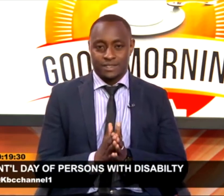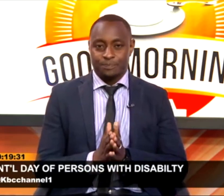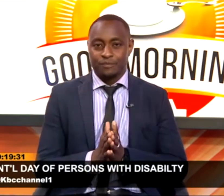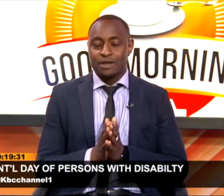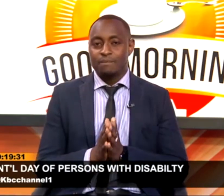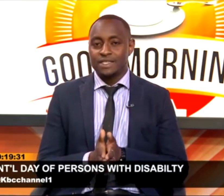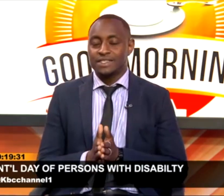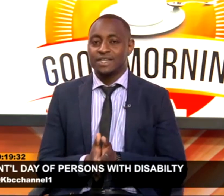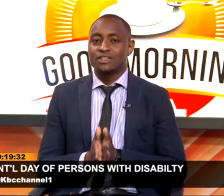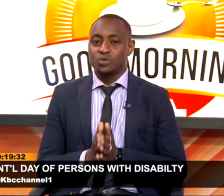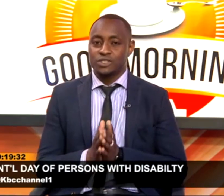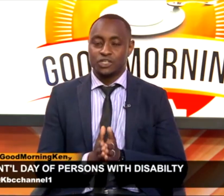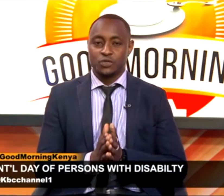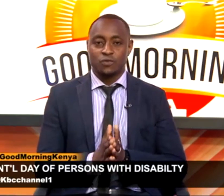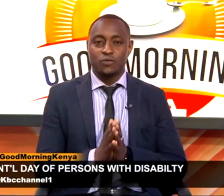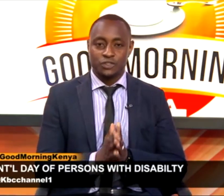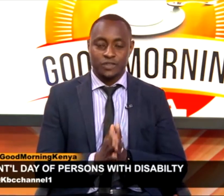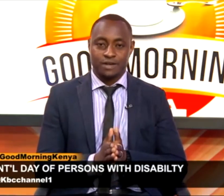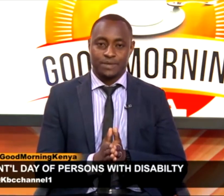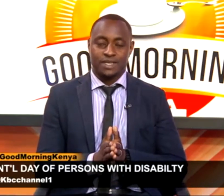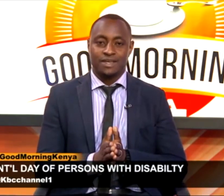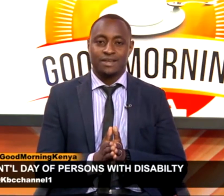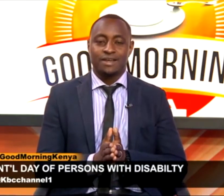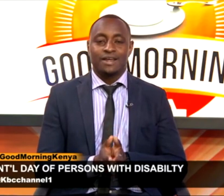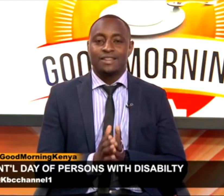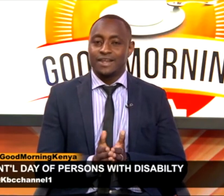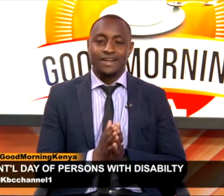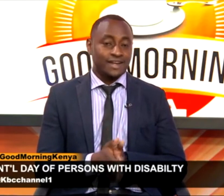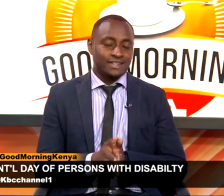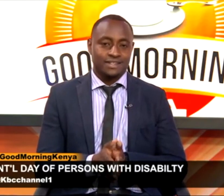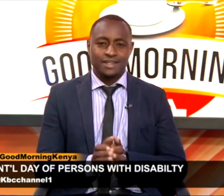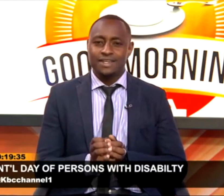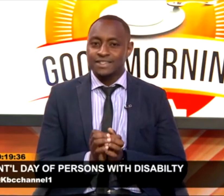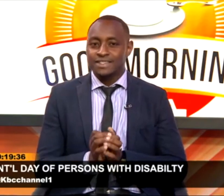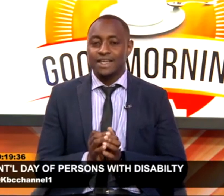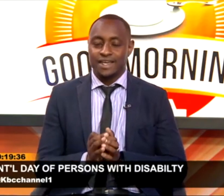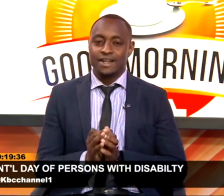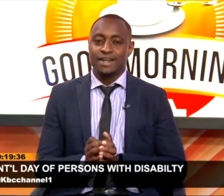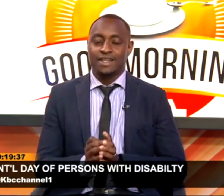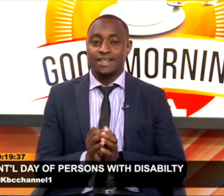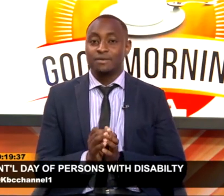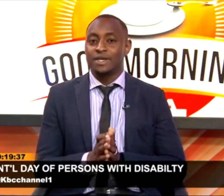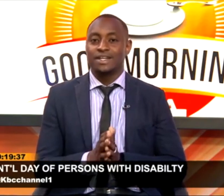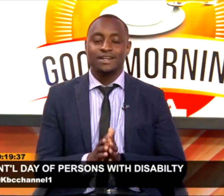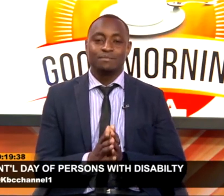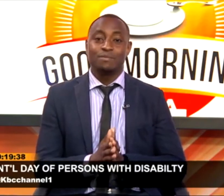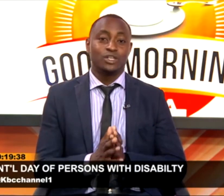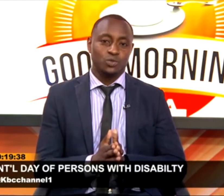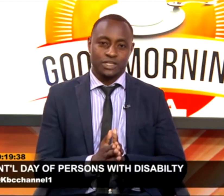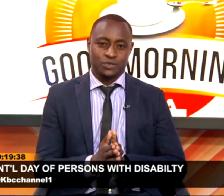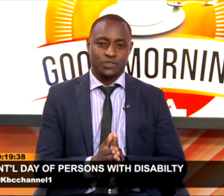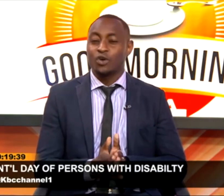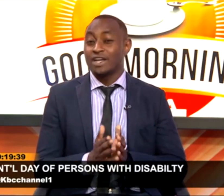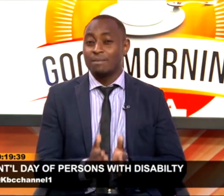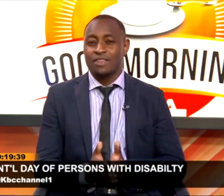cerebral palsy mm-hmm. missing 2 sessions of physiotherapy. They regress in just the gain that they had made maybe